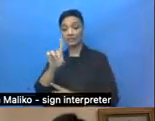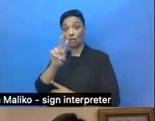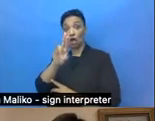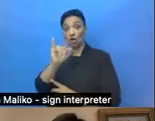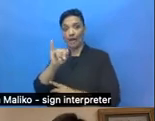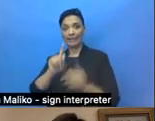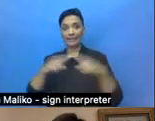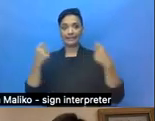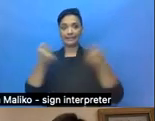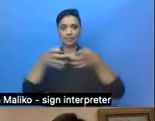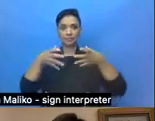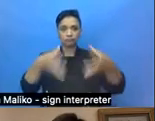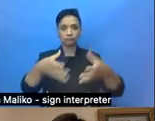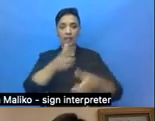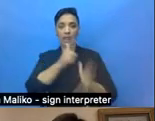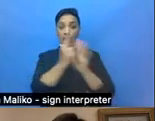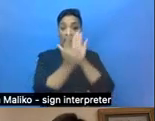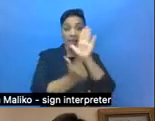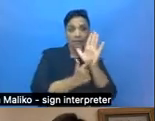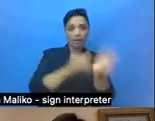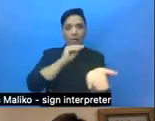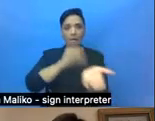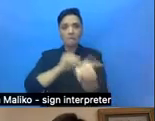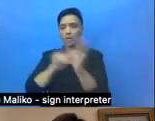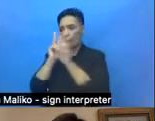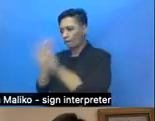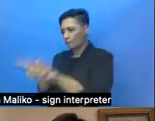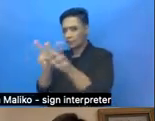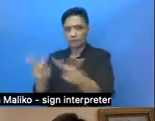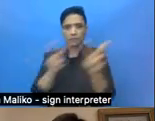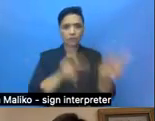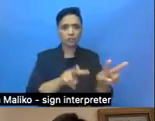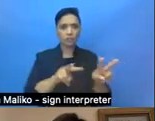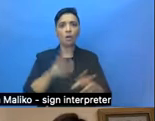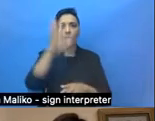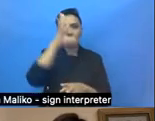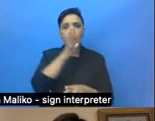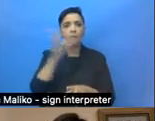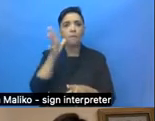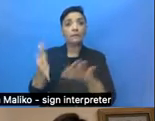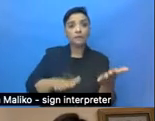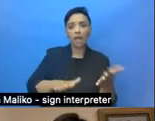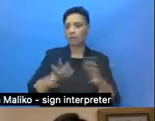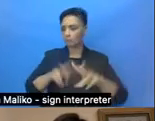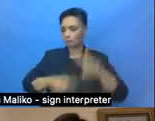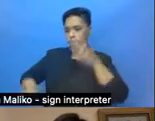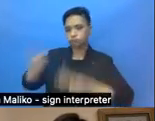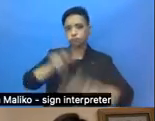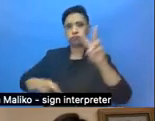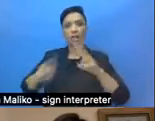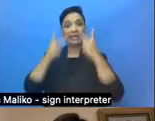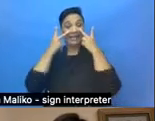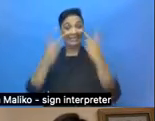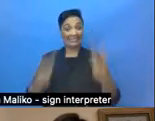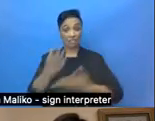legal and medical experts to visit Ukraine's orphanages for children with disabilities during wartime, and found that Ukraine's children with disabilities